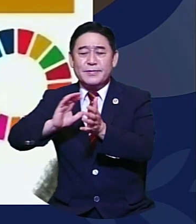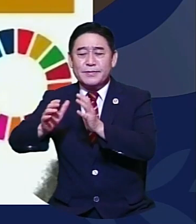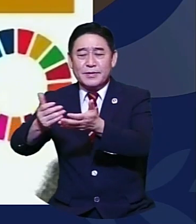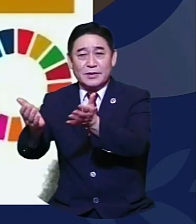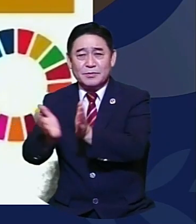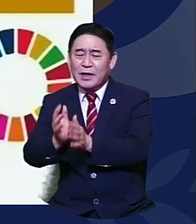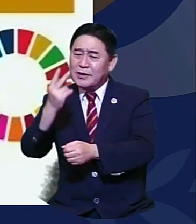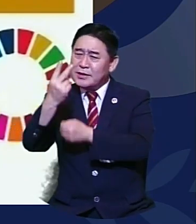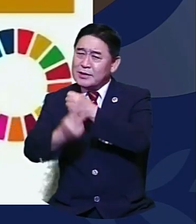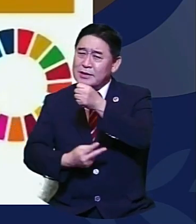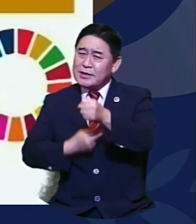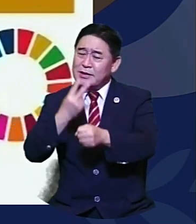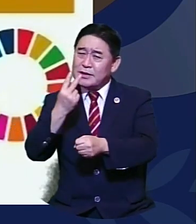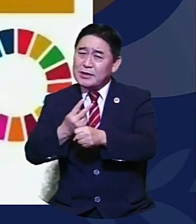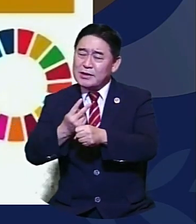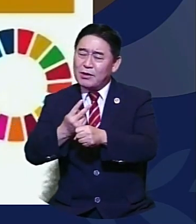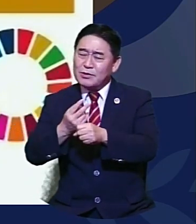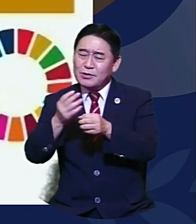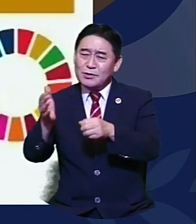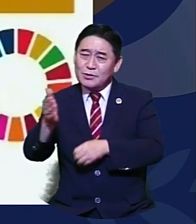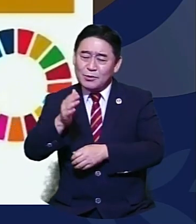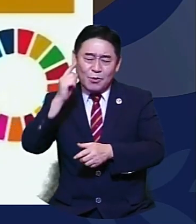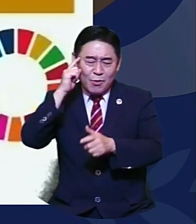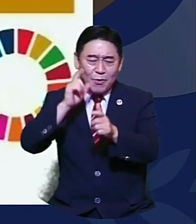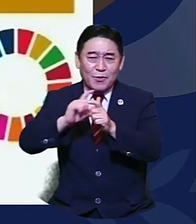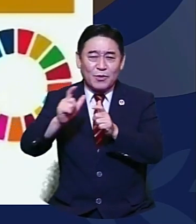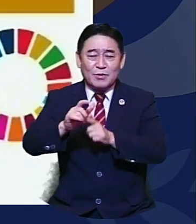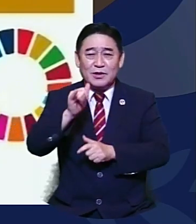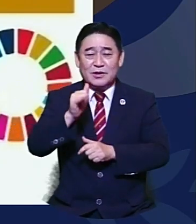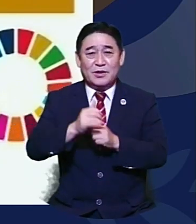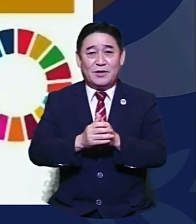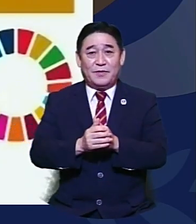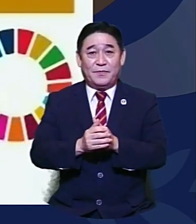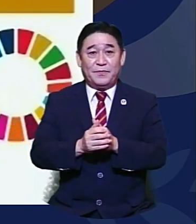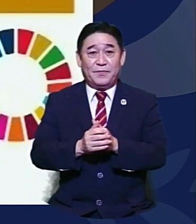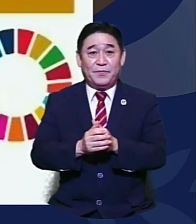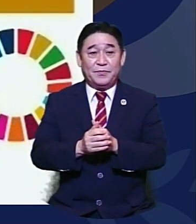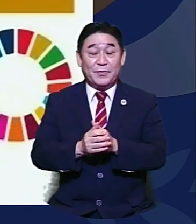It's been quite interesting, the process, and they're looking at